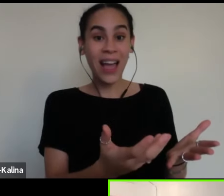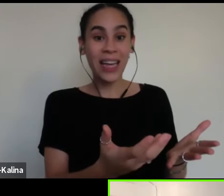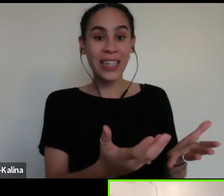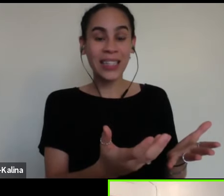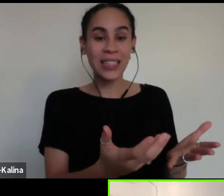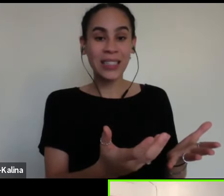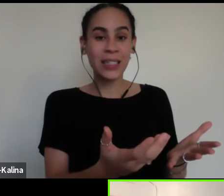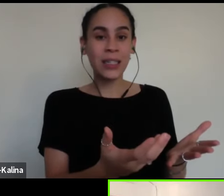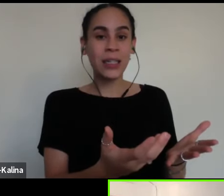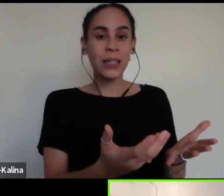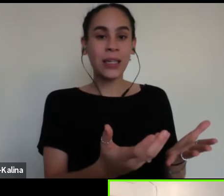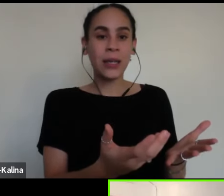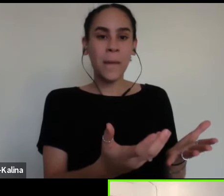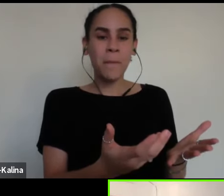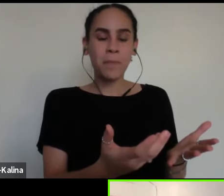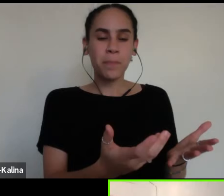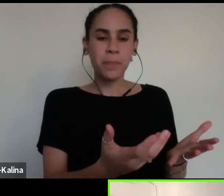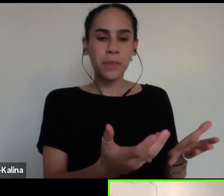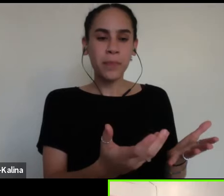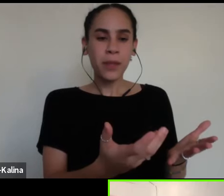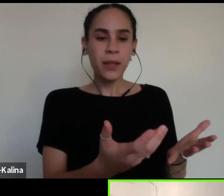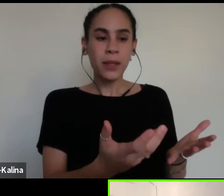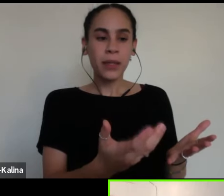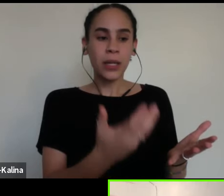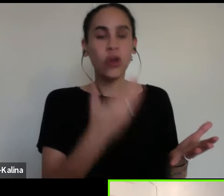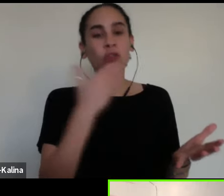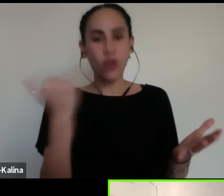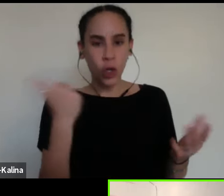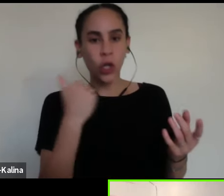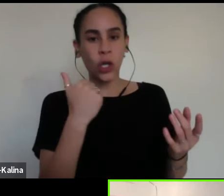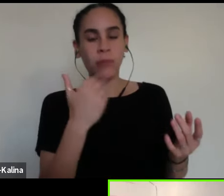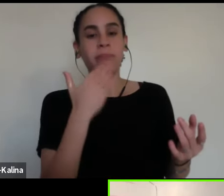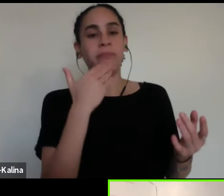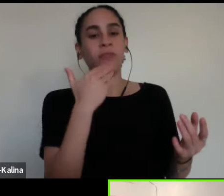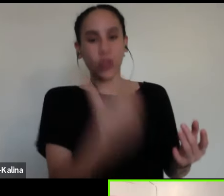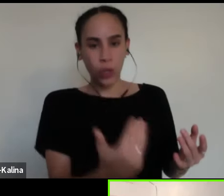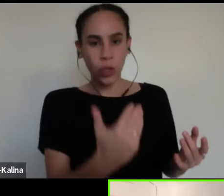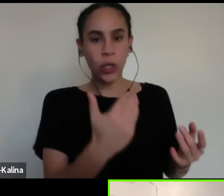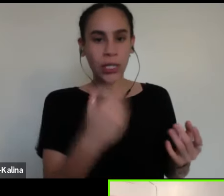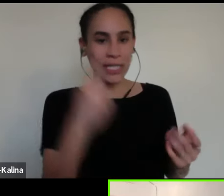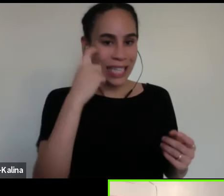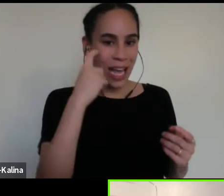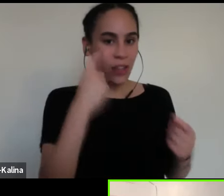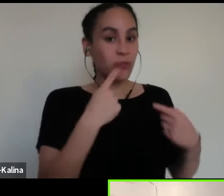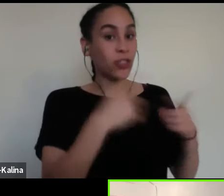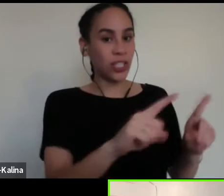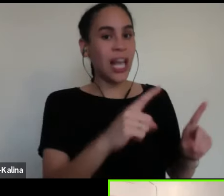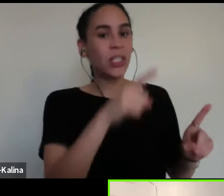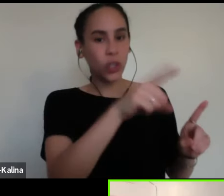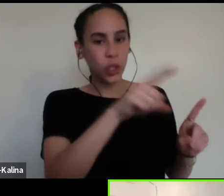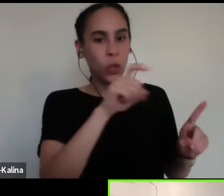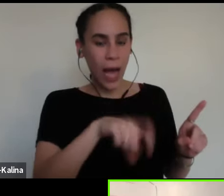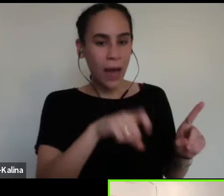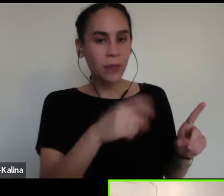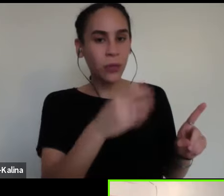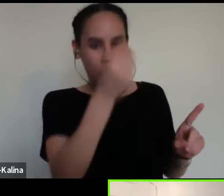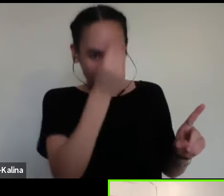how they're going to win. So that's, I think, you know, where I've learned my biggest lessons is when I have